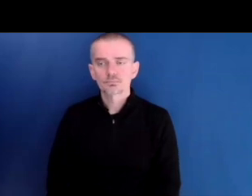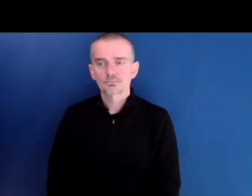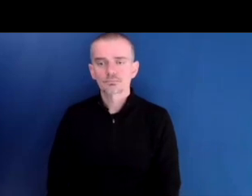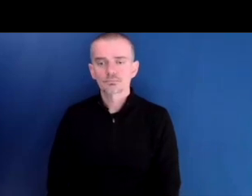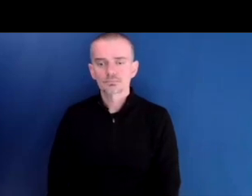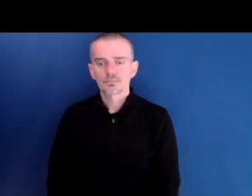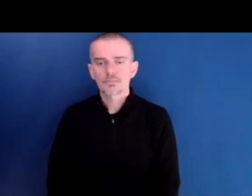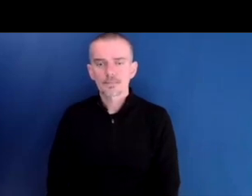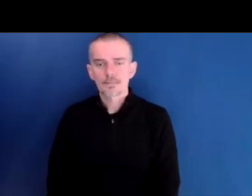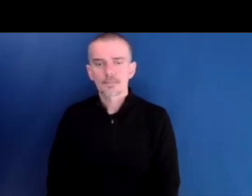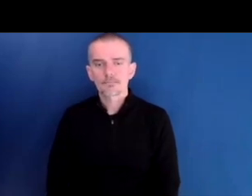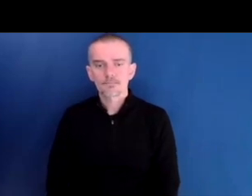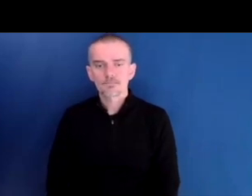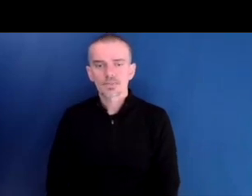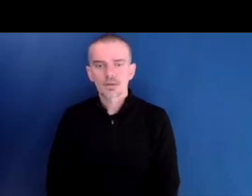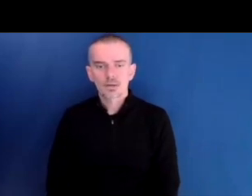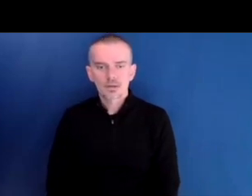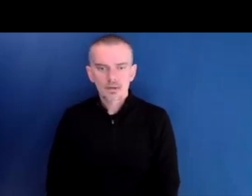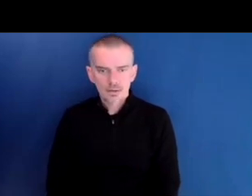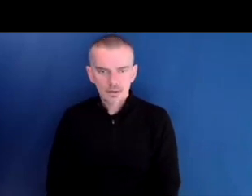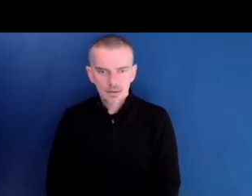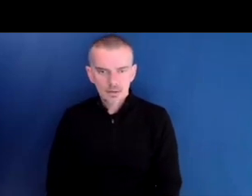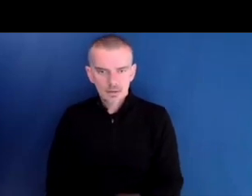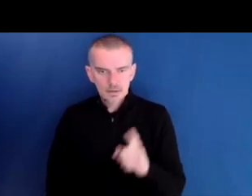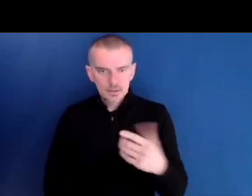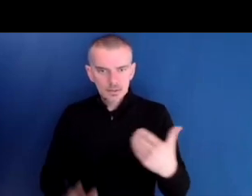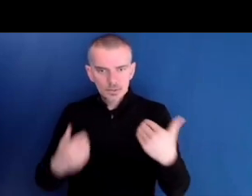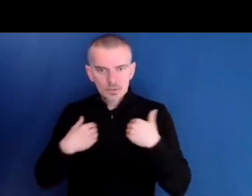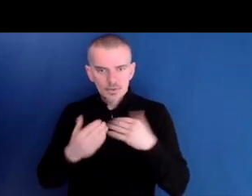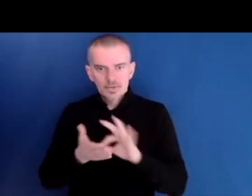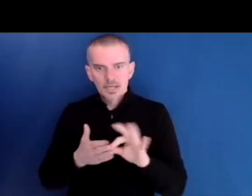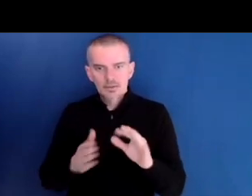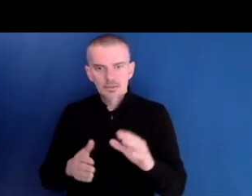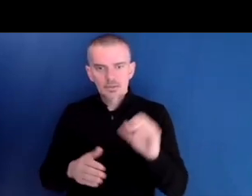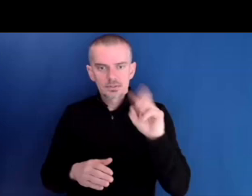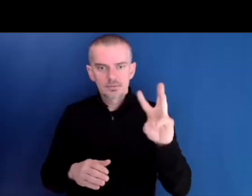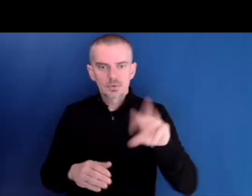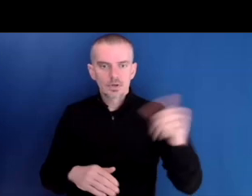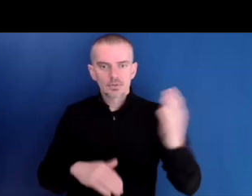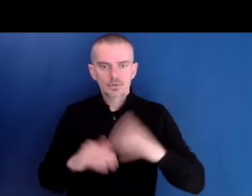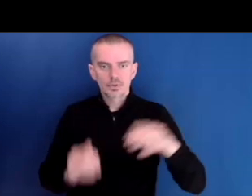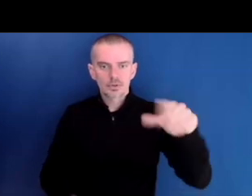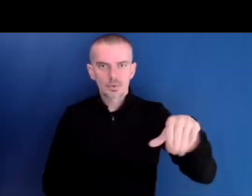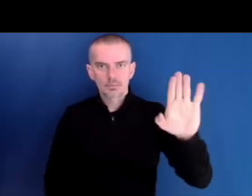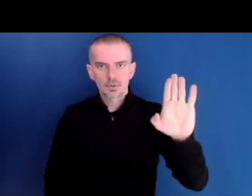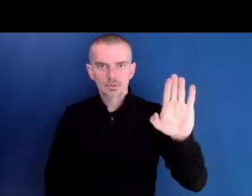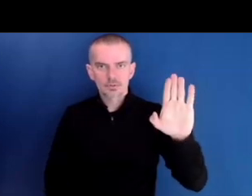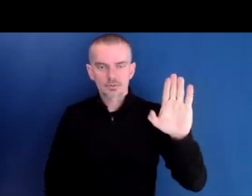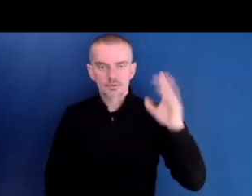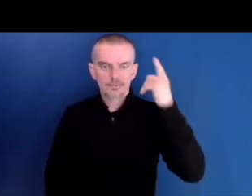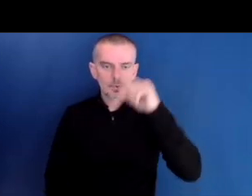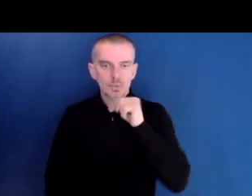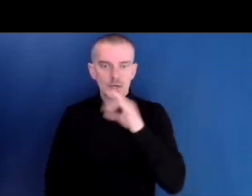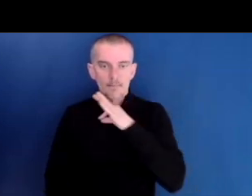All right. Do you have an accounting software recommendation other than QuickBooks for nonprofits for